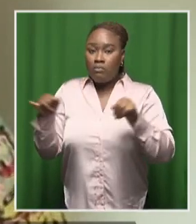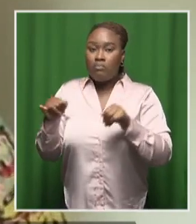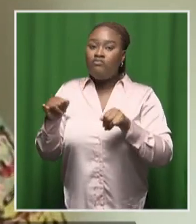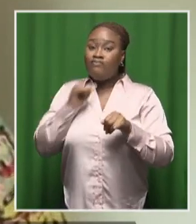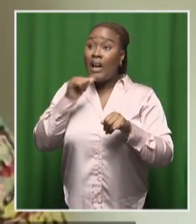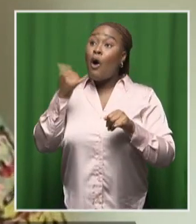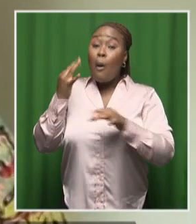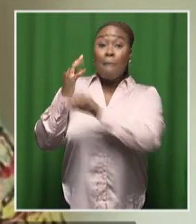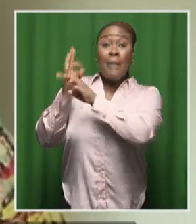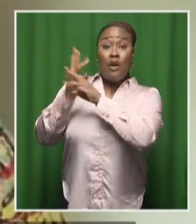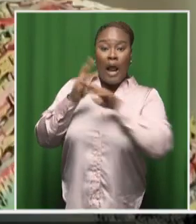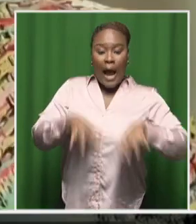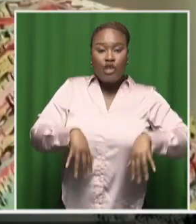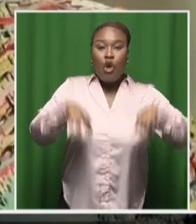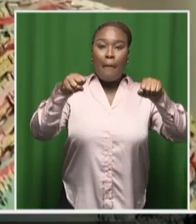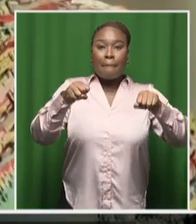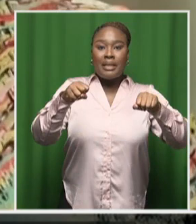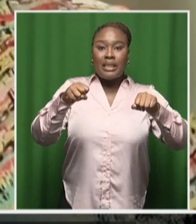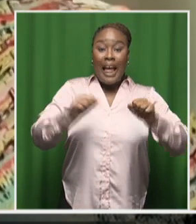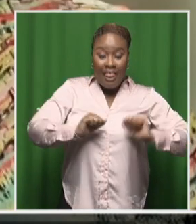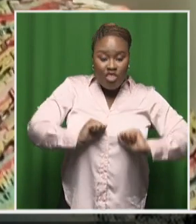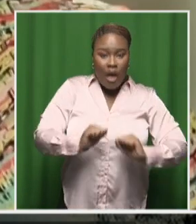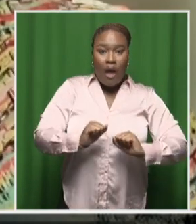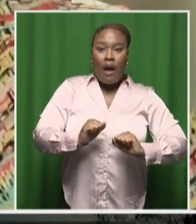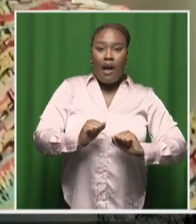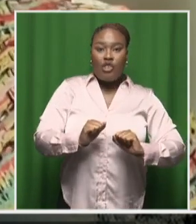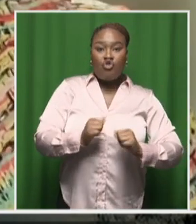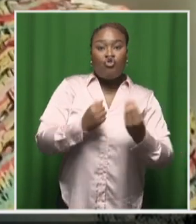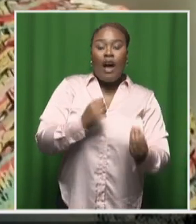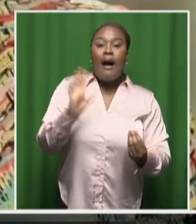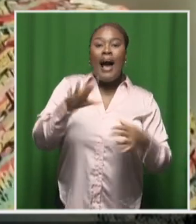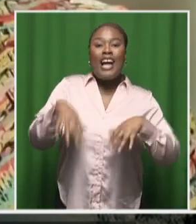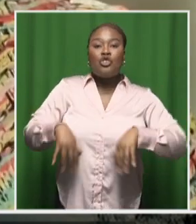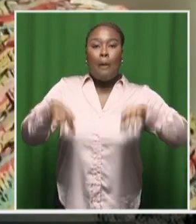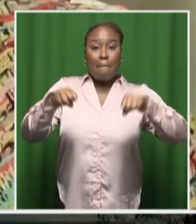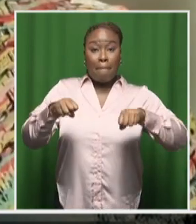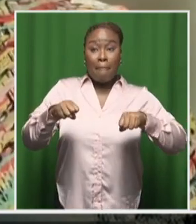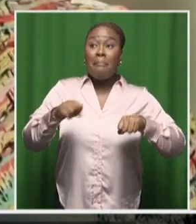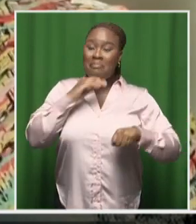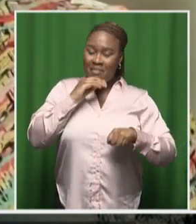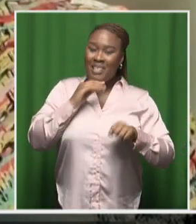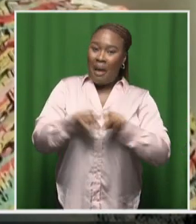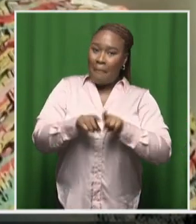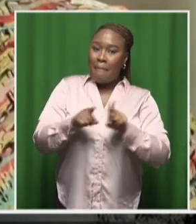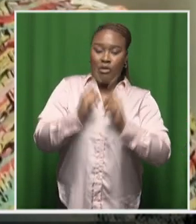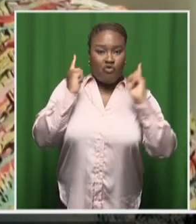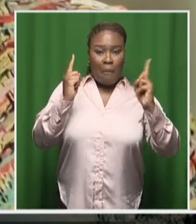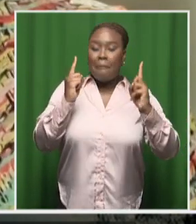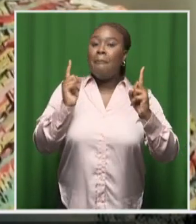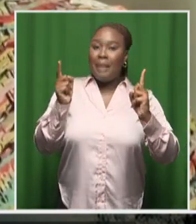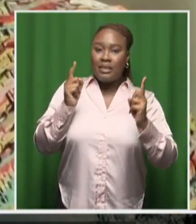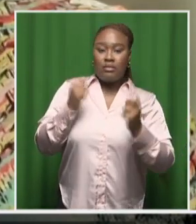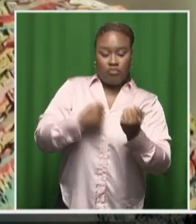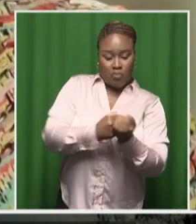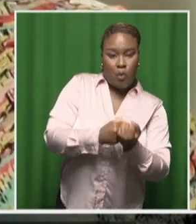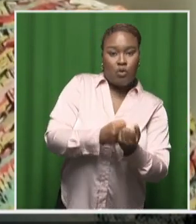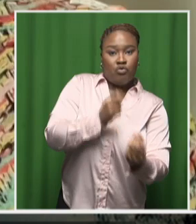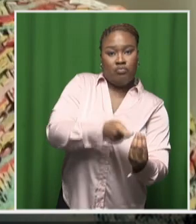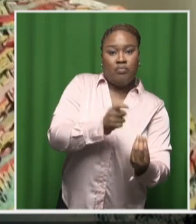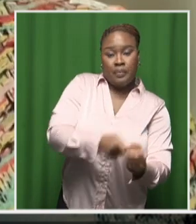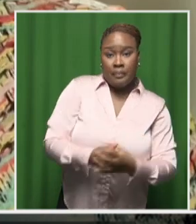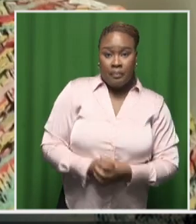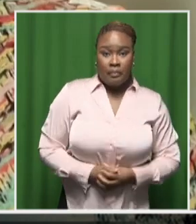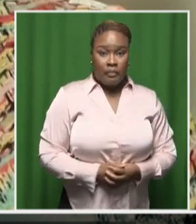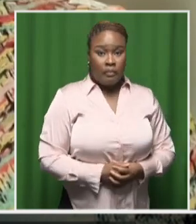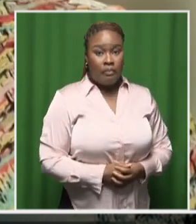And that's a very important point, because I want to get back to what you said, that this is blood that we're talking about. And there was,